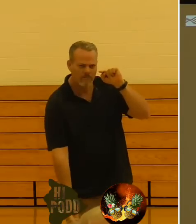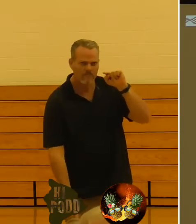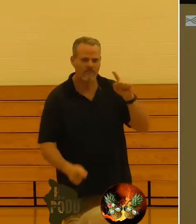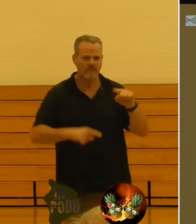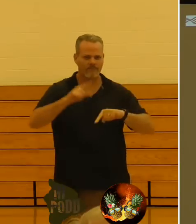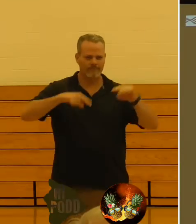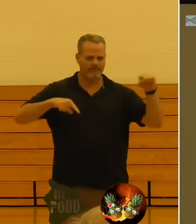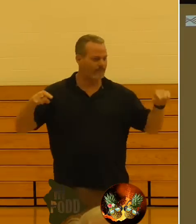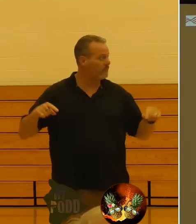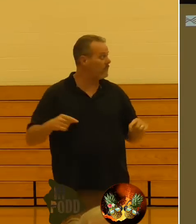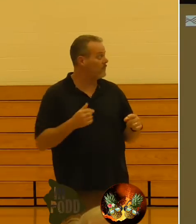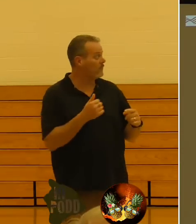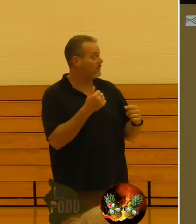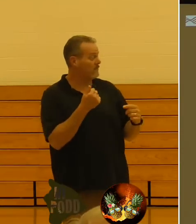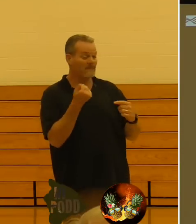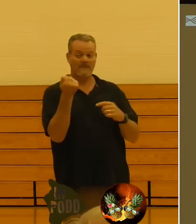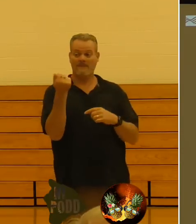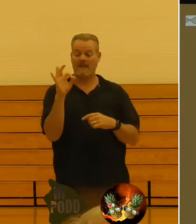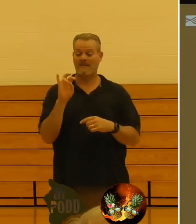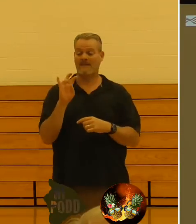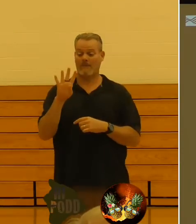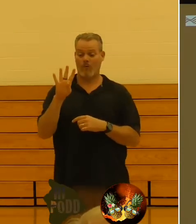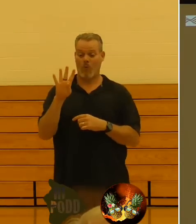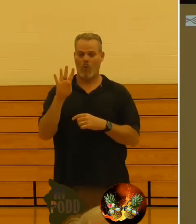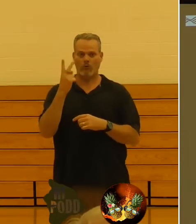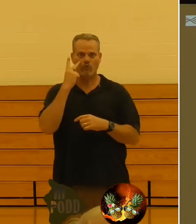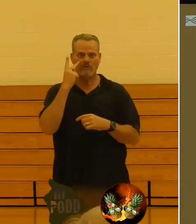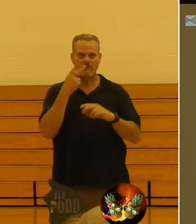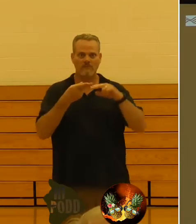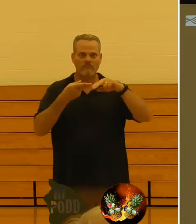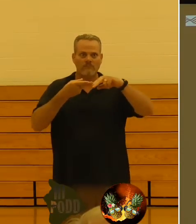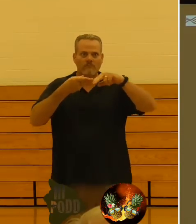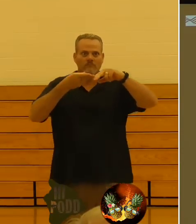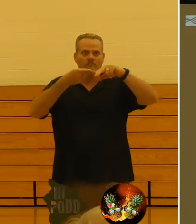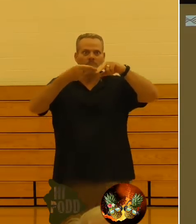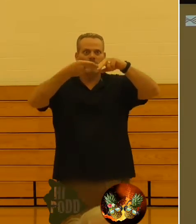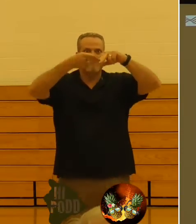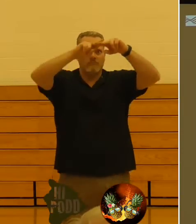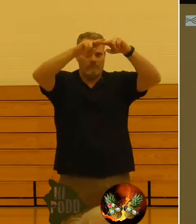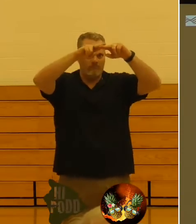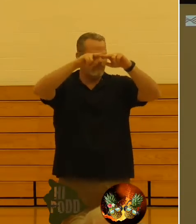Leading up to 1974, you see a ramp up in seismicity,